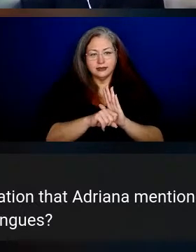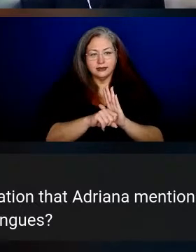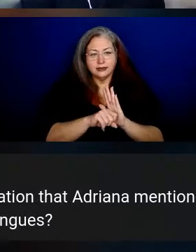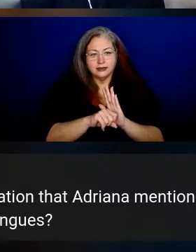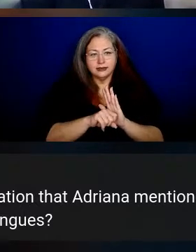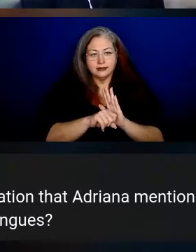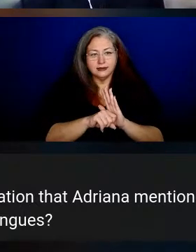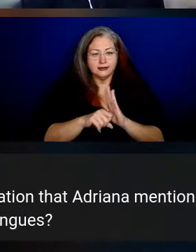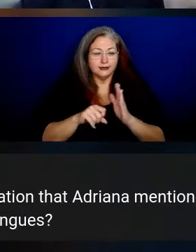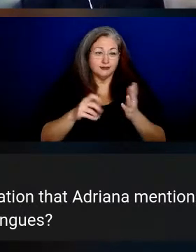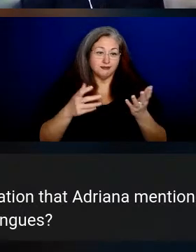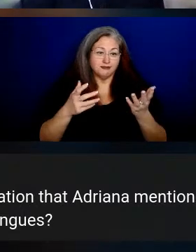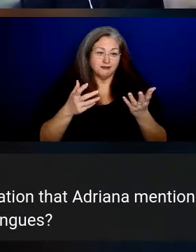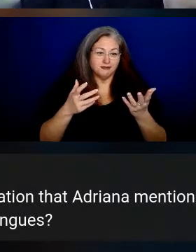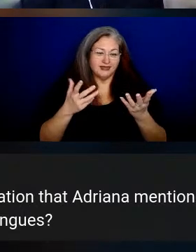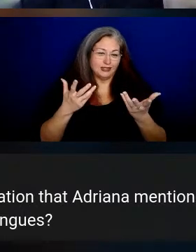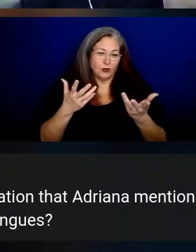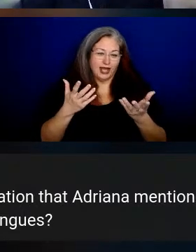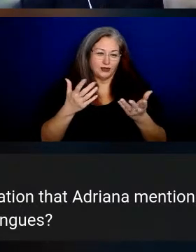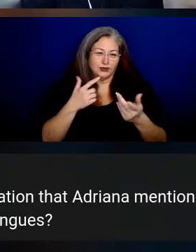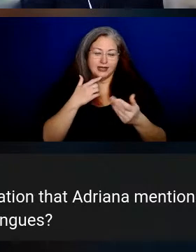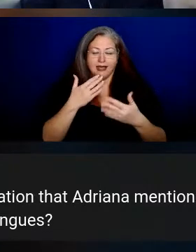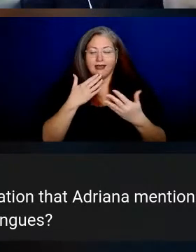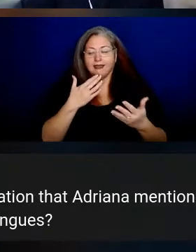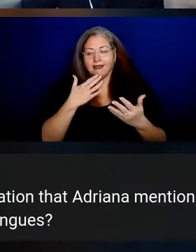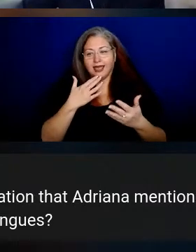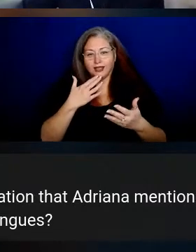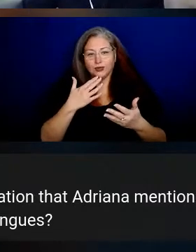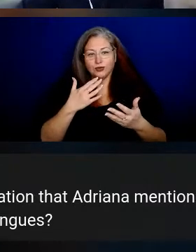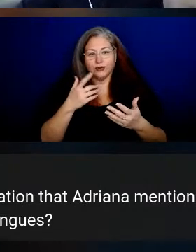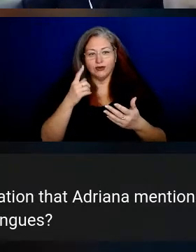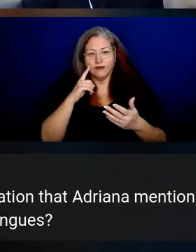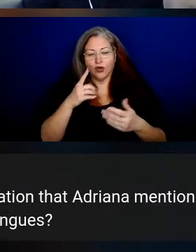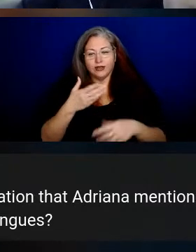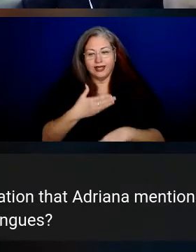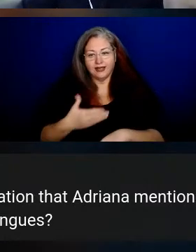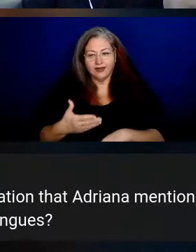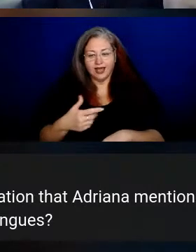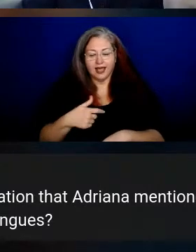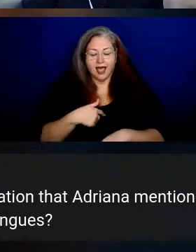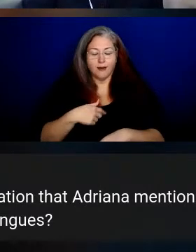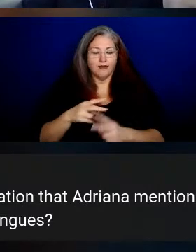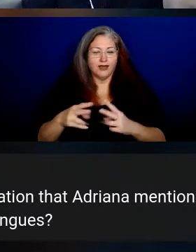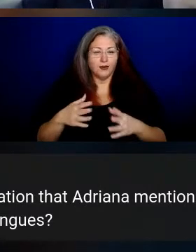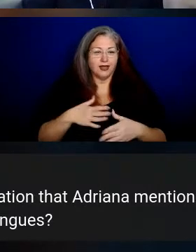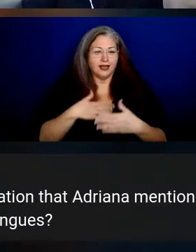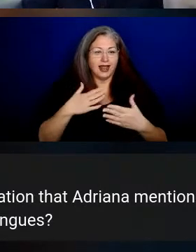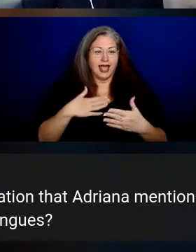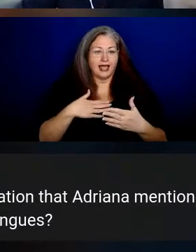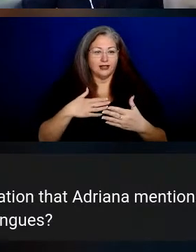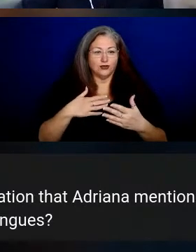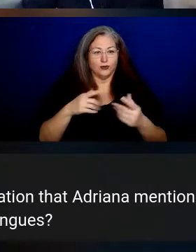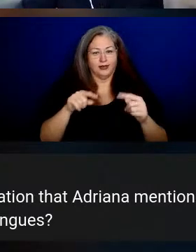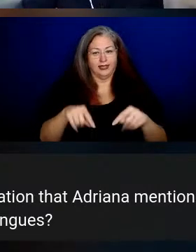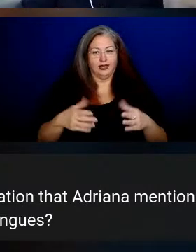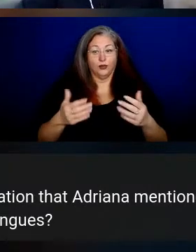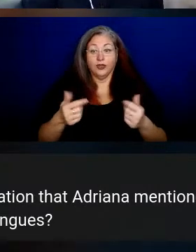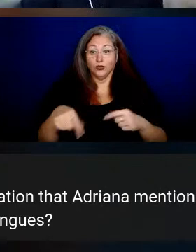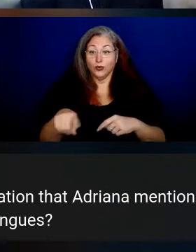and that's all. I want to thank you for the invitation. I'm so glad to be with you,